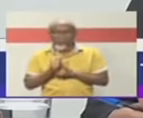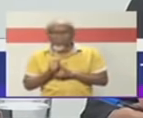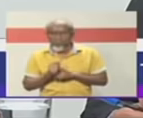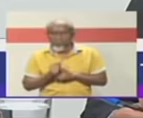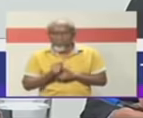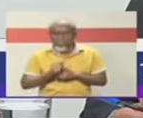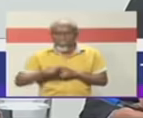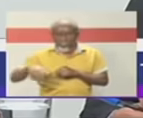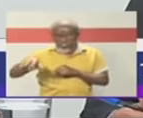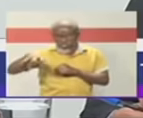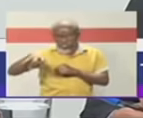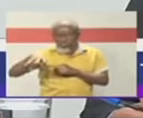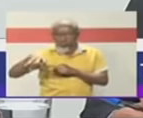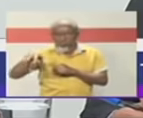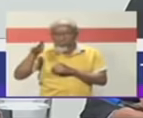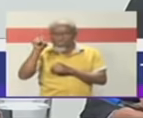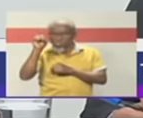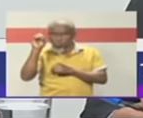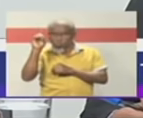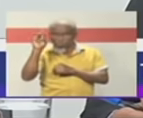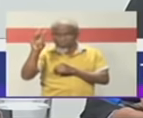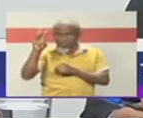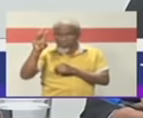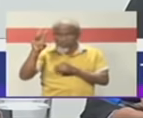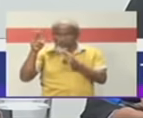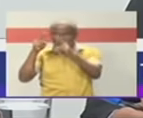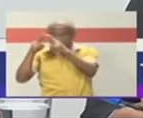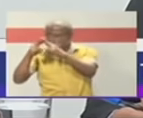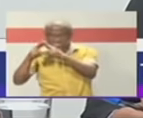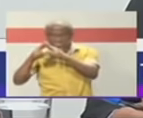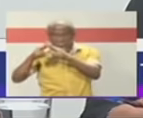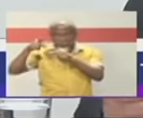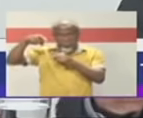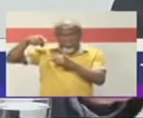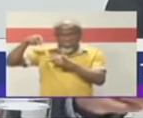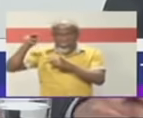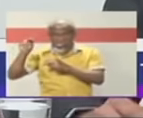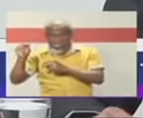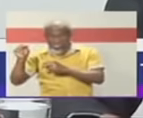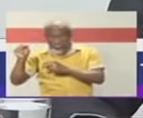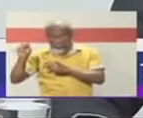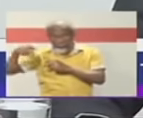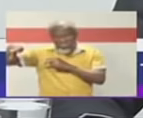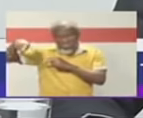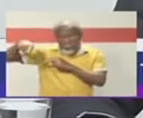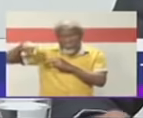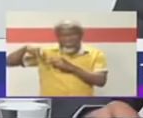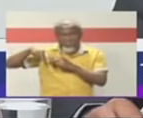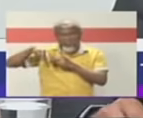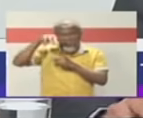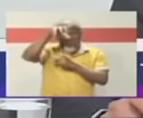Village, Couva, Aruca, Pinal, Princestown, Williamsville. Again, 4 counties.